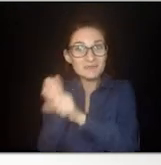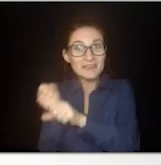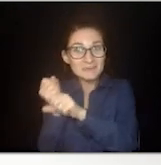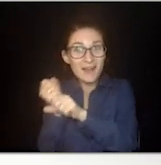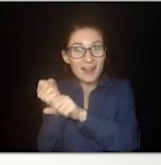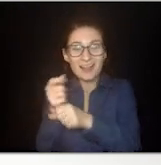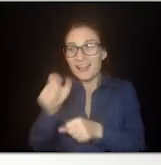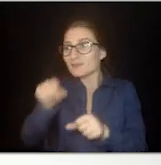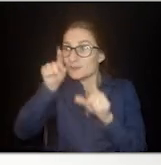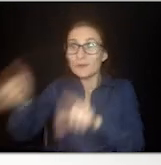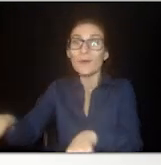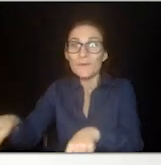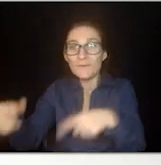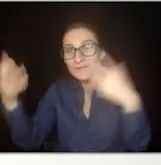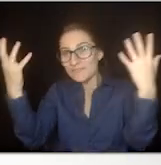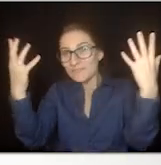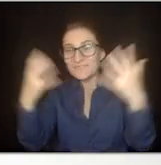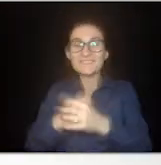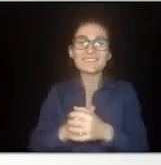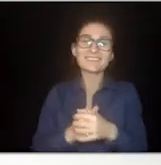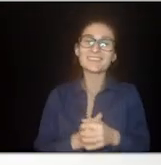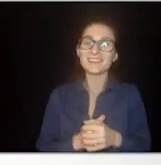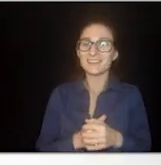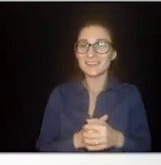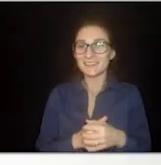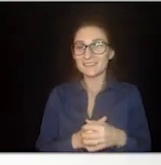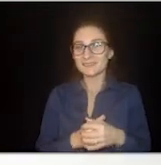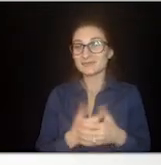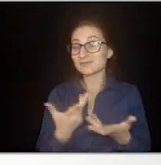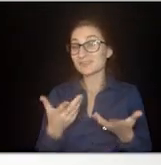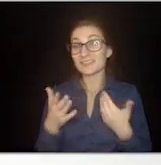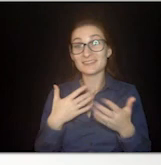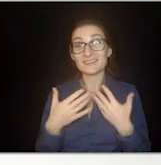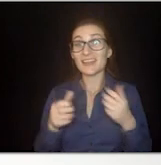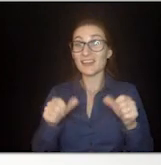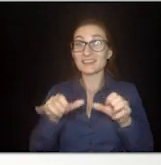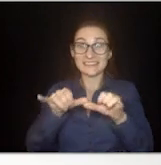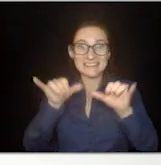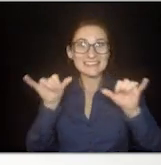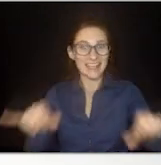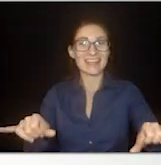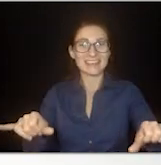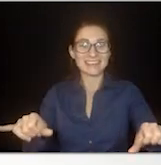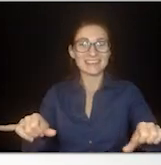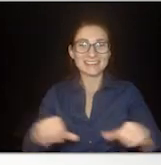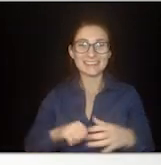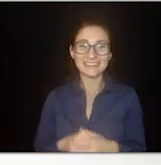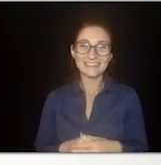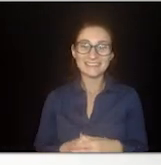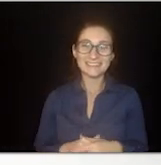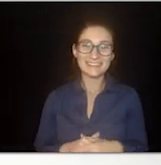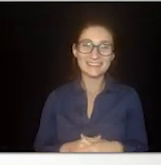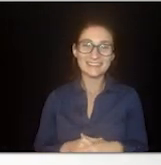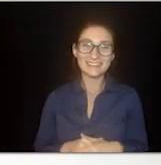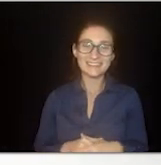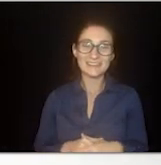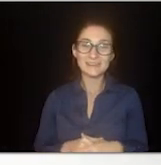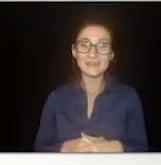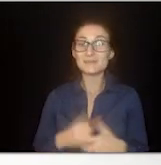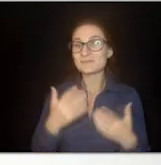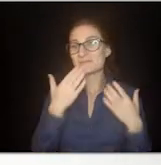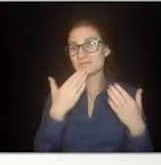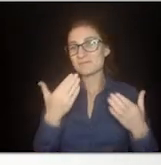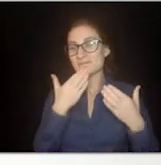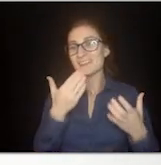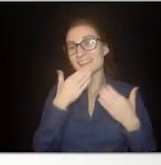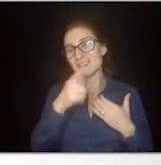College baseball. I got a ball game. So, okay, so other than that, I can stay till 10 till 6 if you've got questions.